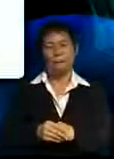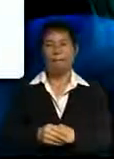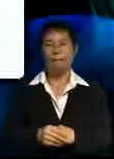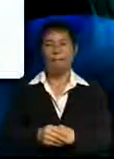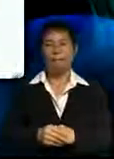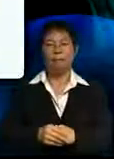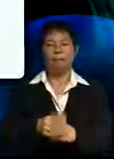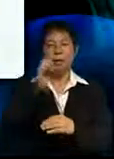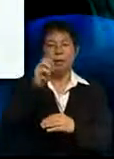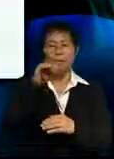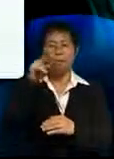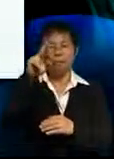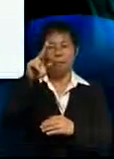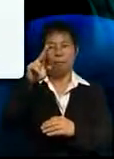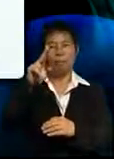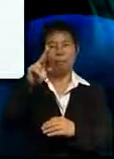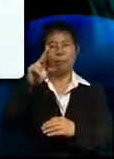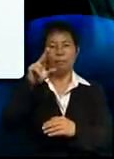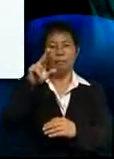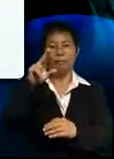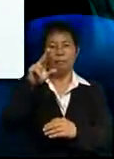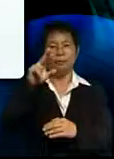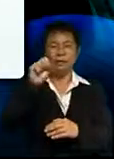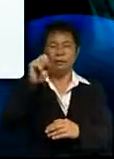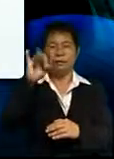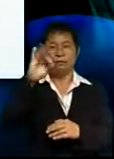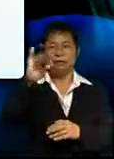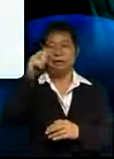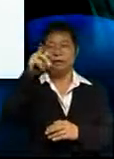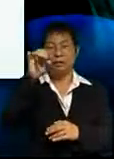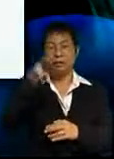Emulsification means fats are broken down into tiny droplets.